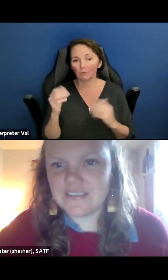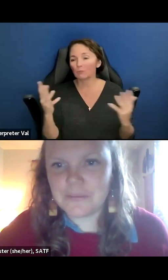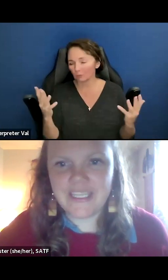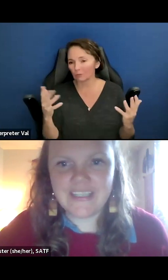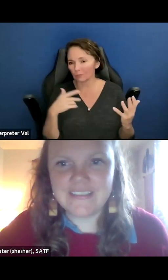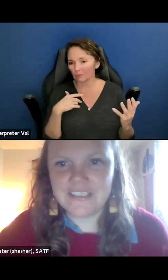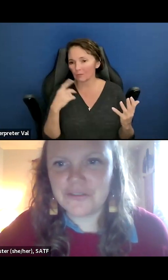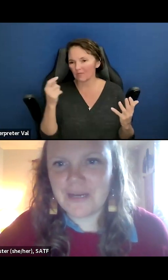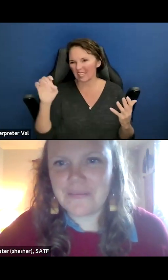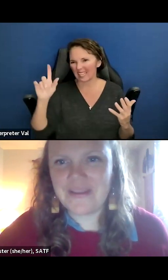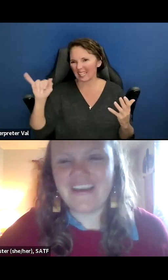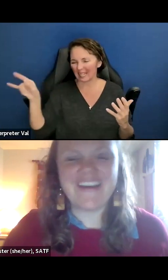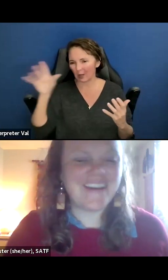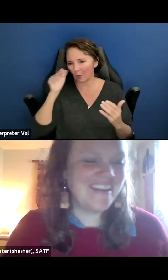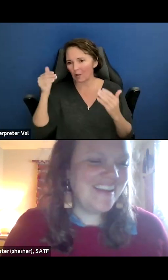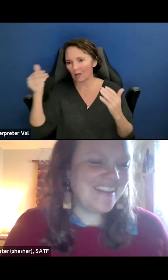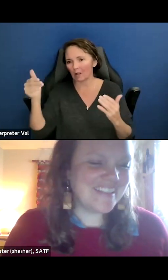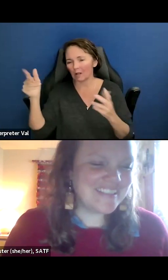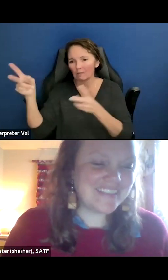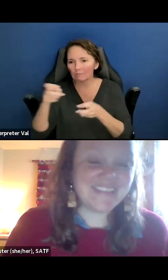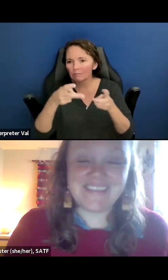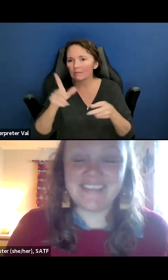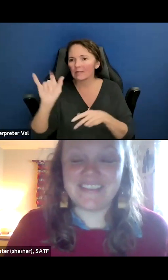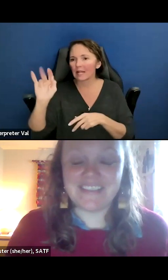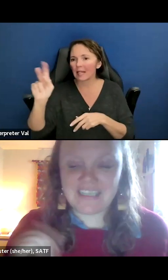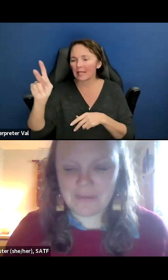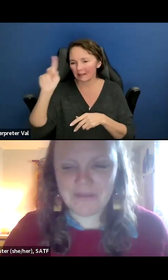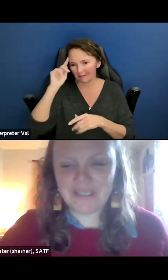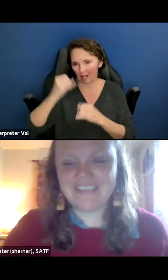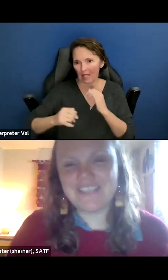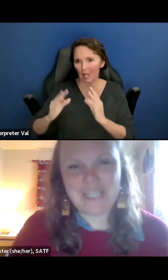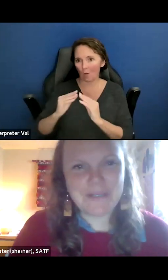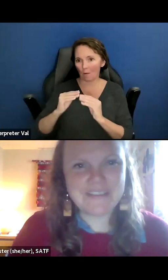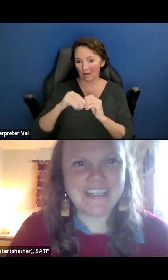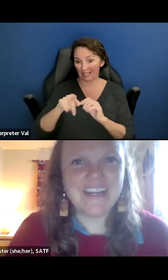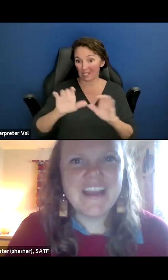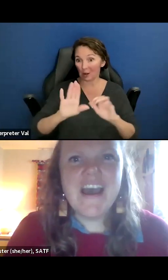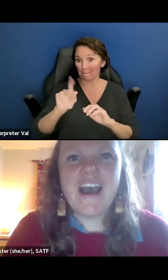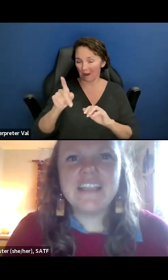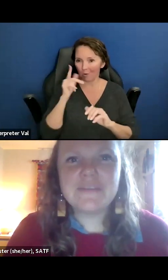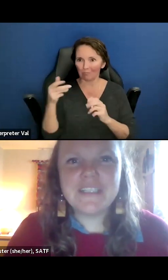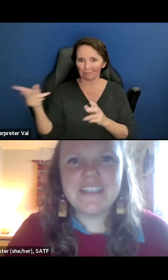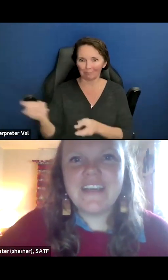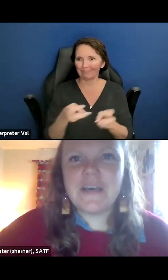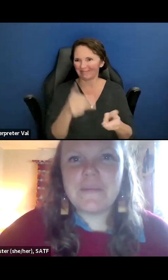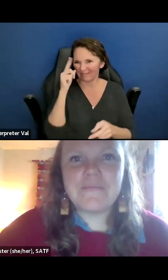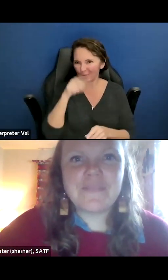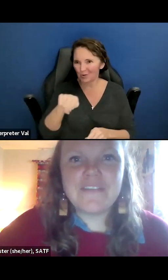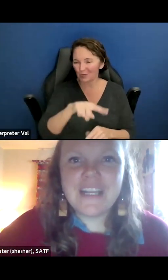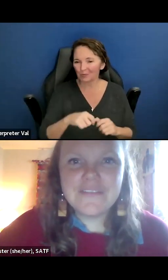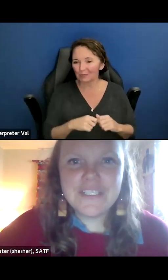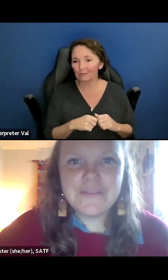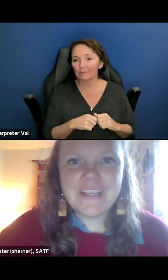And just a little bit, Eli is going to drop the link to the last webinar into the chat box there. I just want